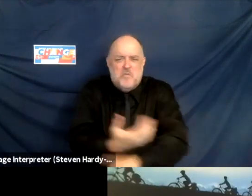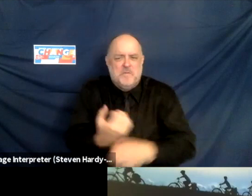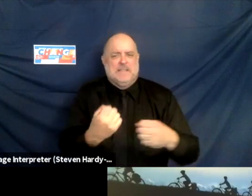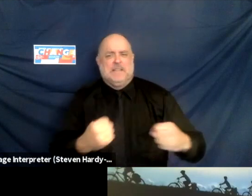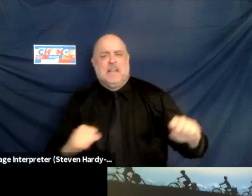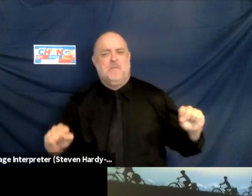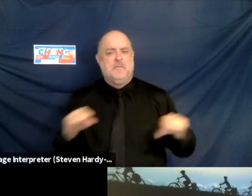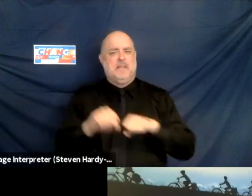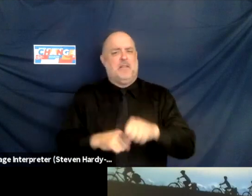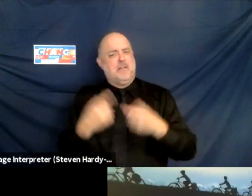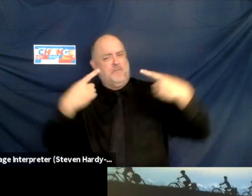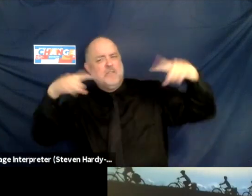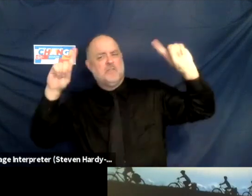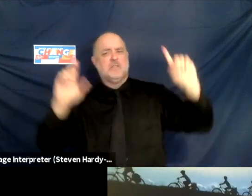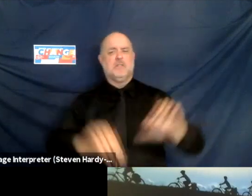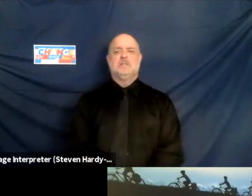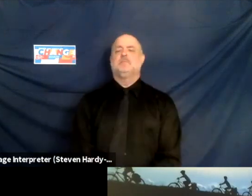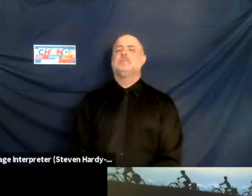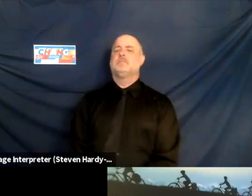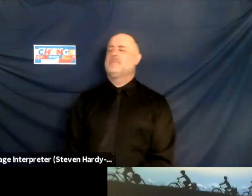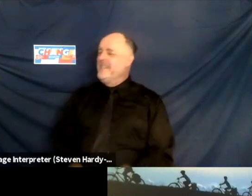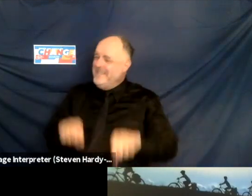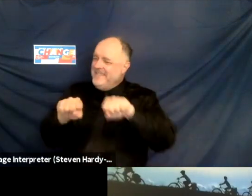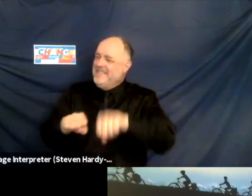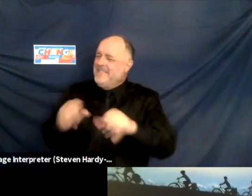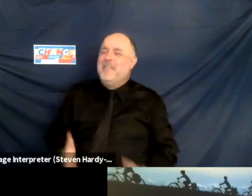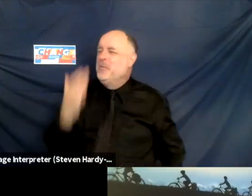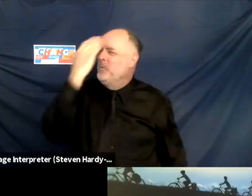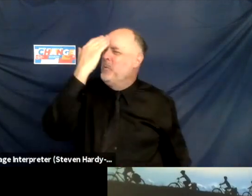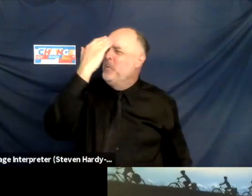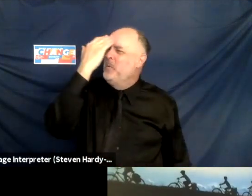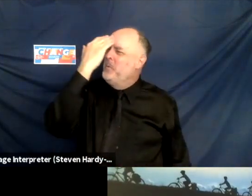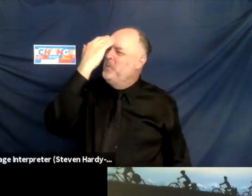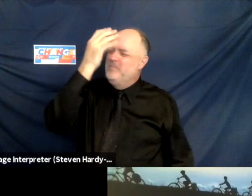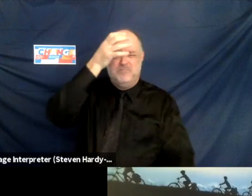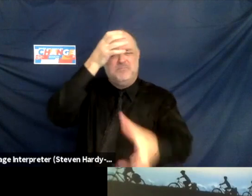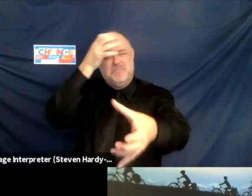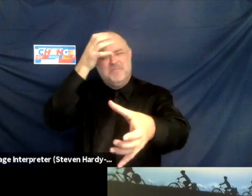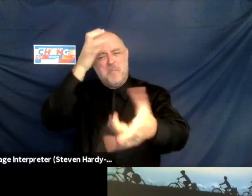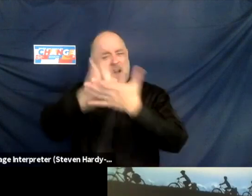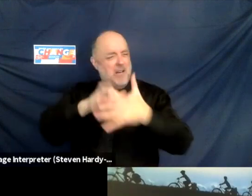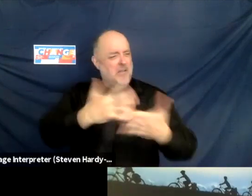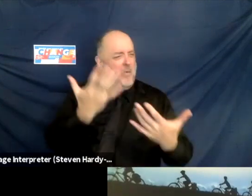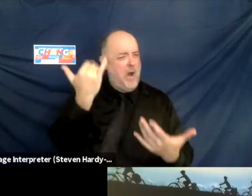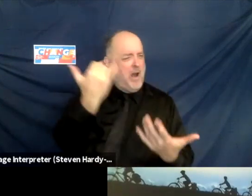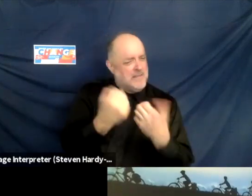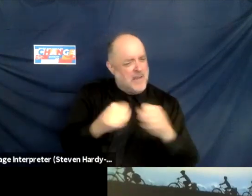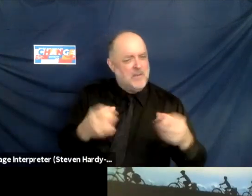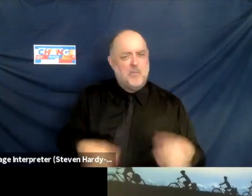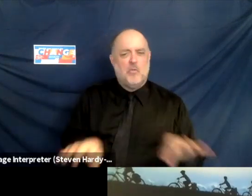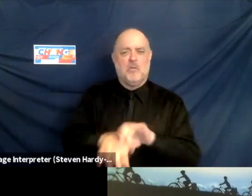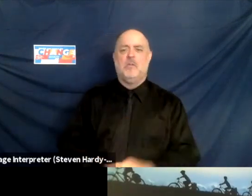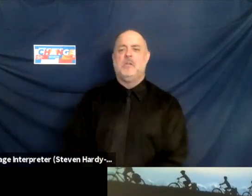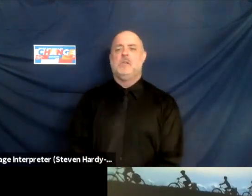throughout our country. Cyclists know this better than most. Poor infrastructure can be pretty easy to notice.